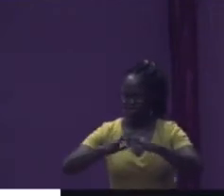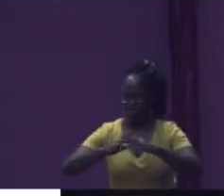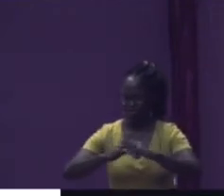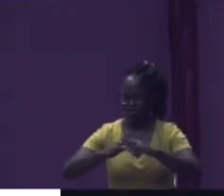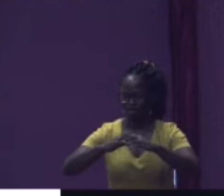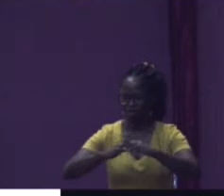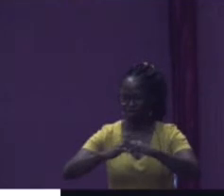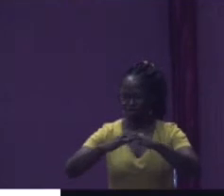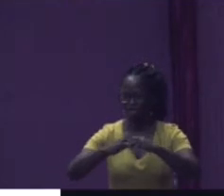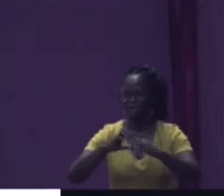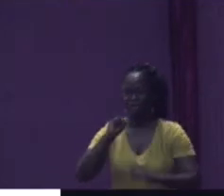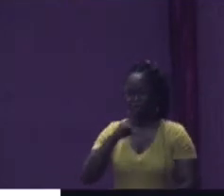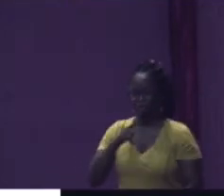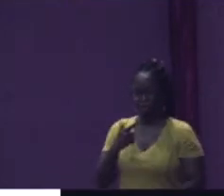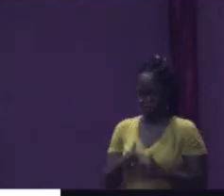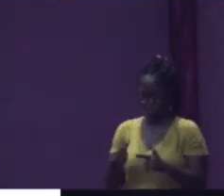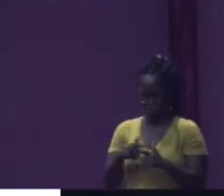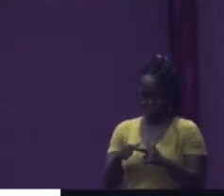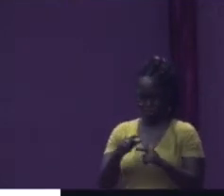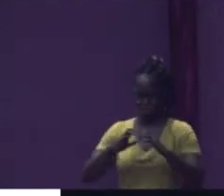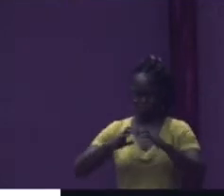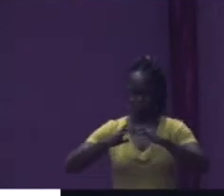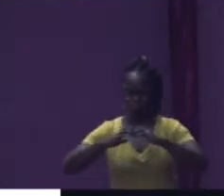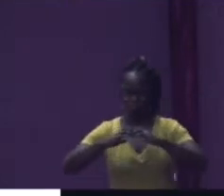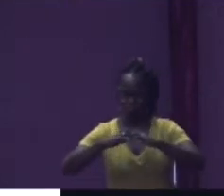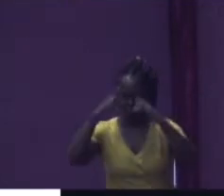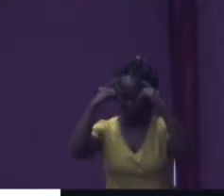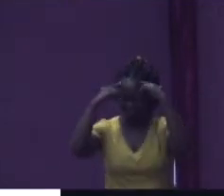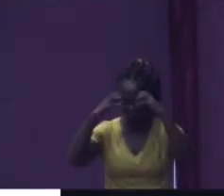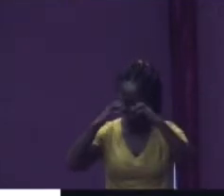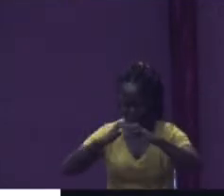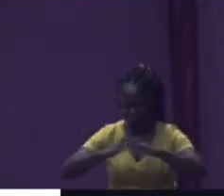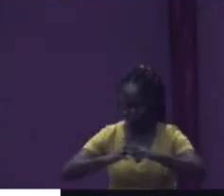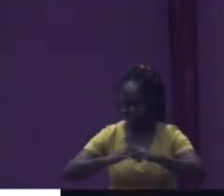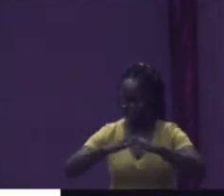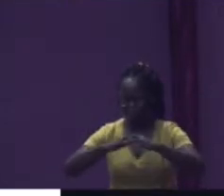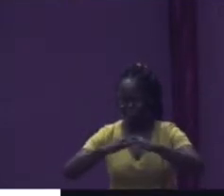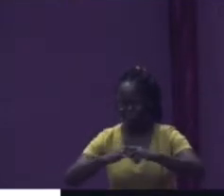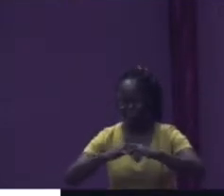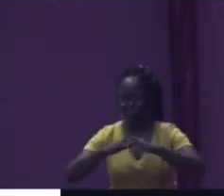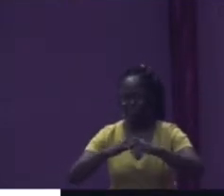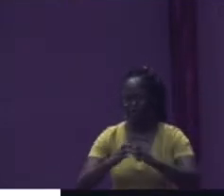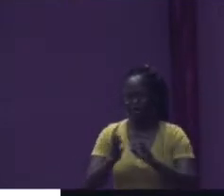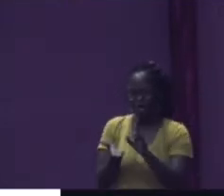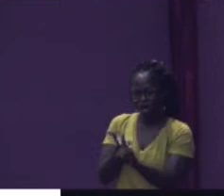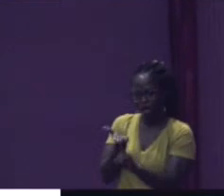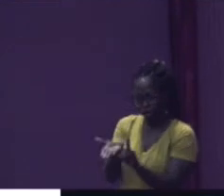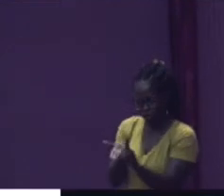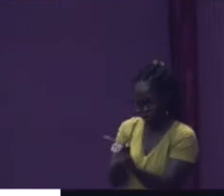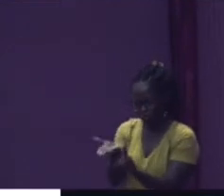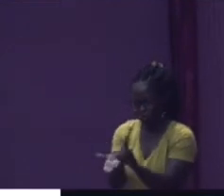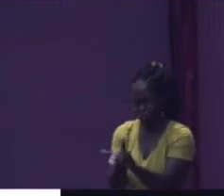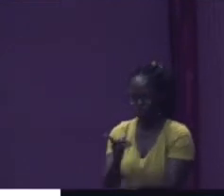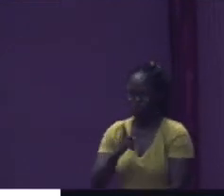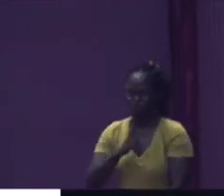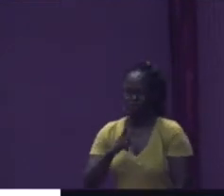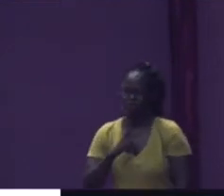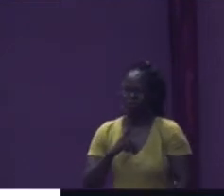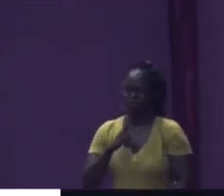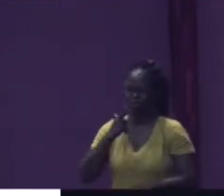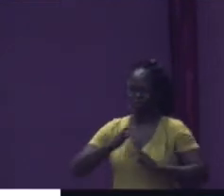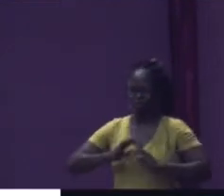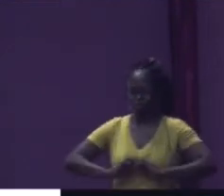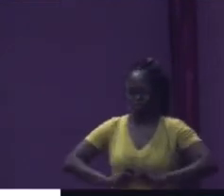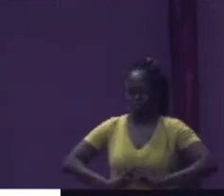their solution is pushing up on the palate inside and clearing any